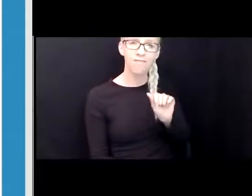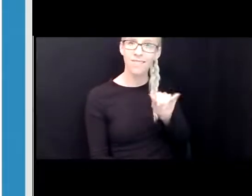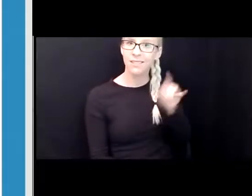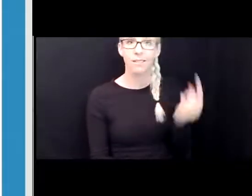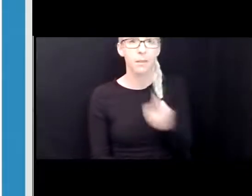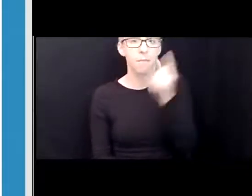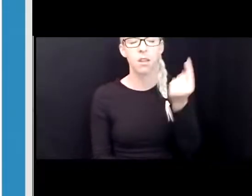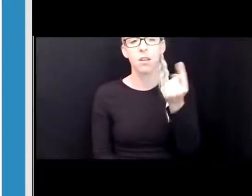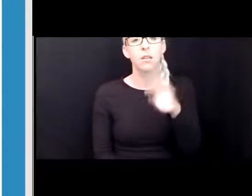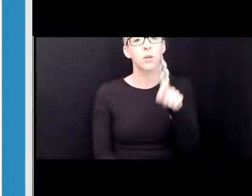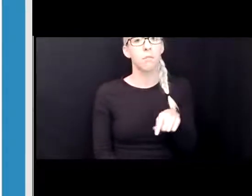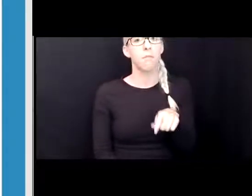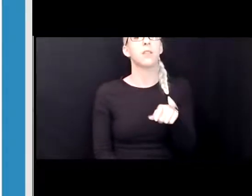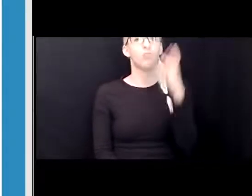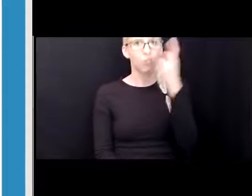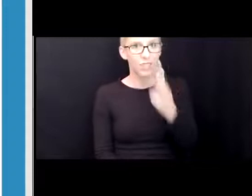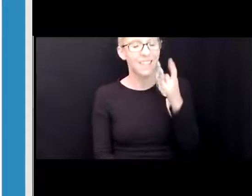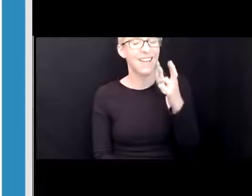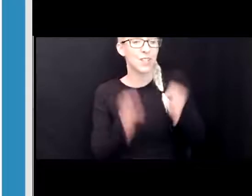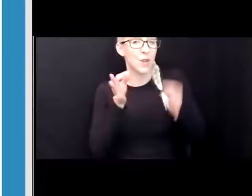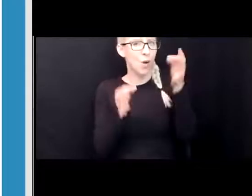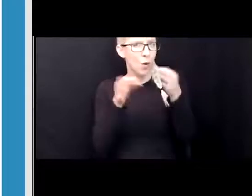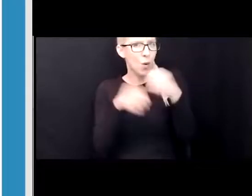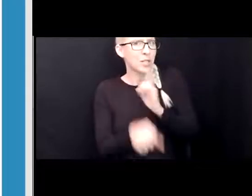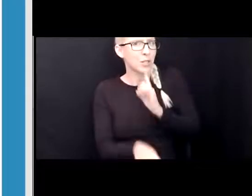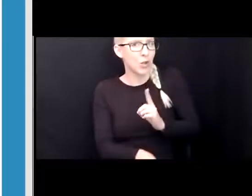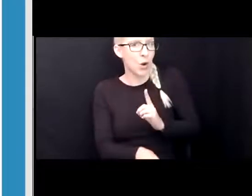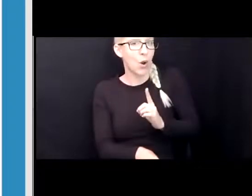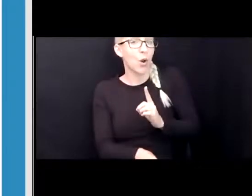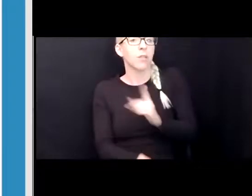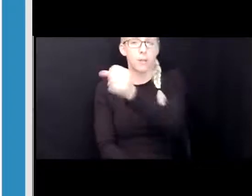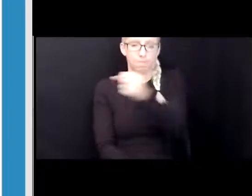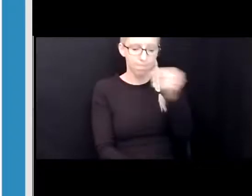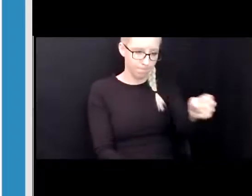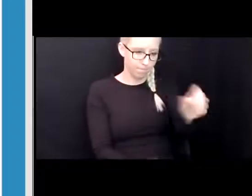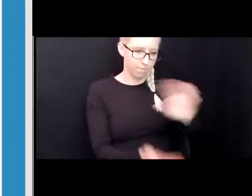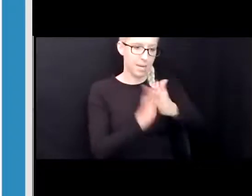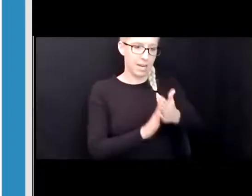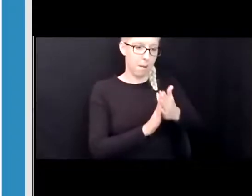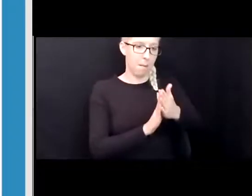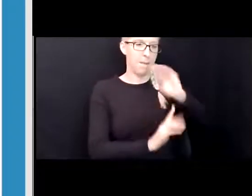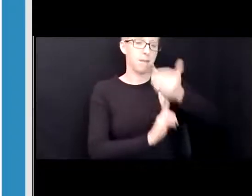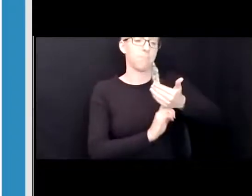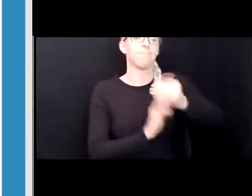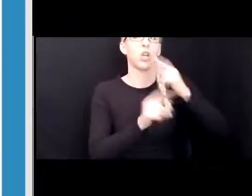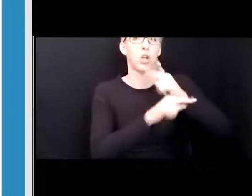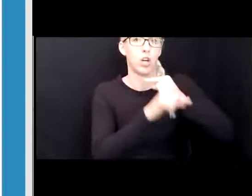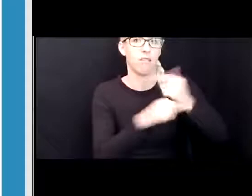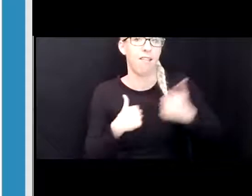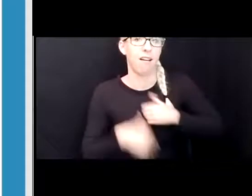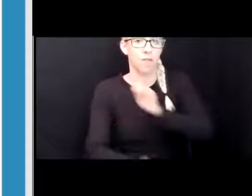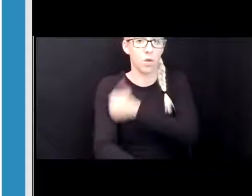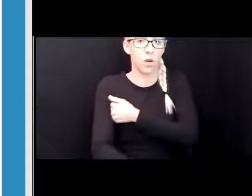need to recognize. The court wants to make sure that the person that we're appointing in this role, that's going to have the authority over all of those significant